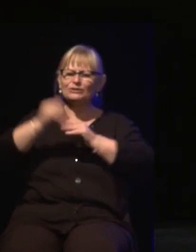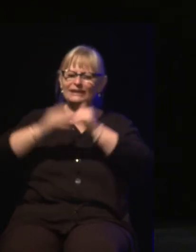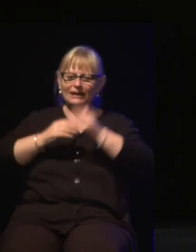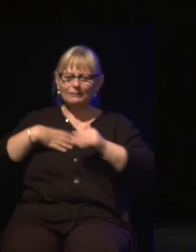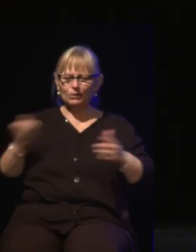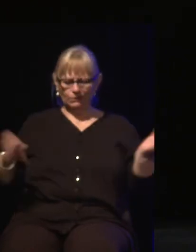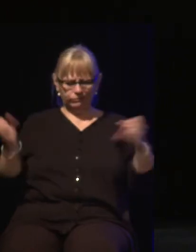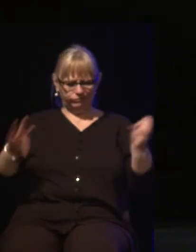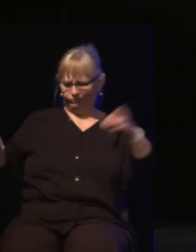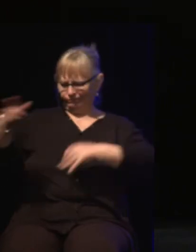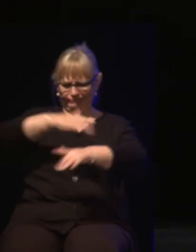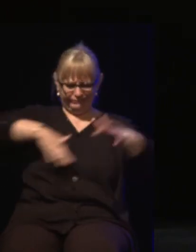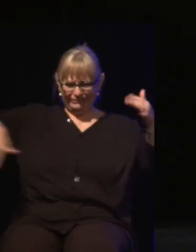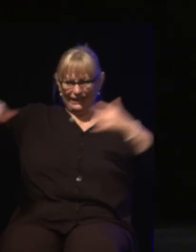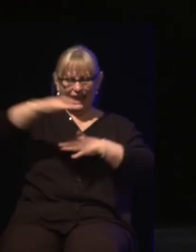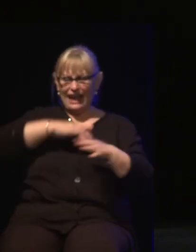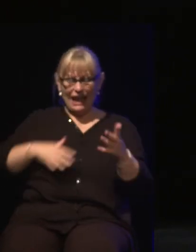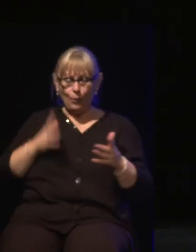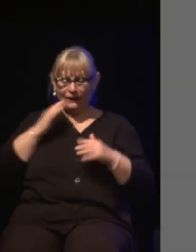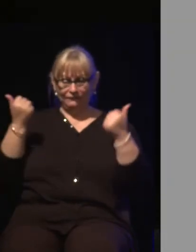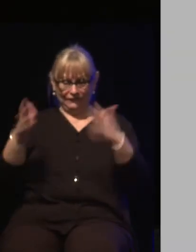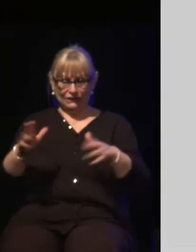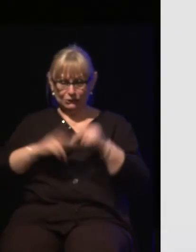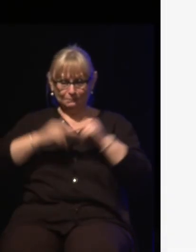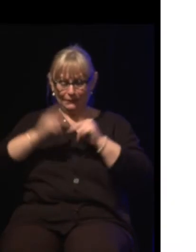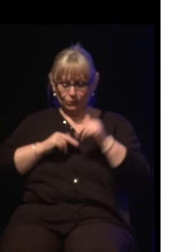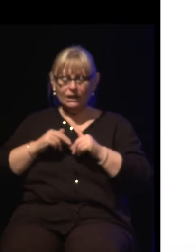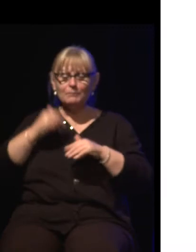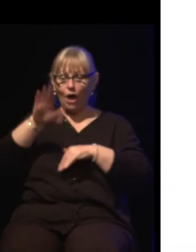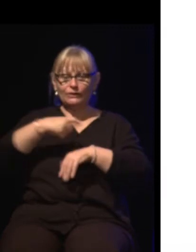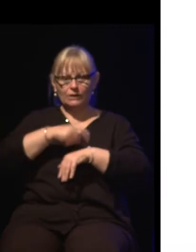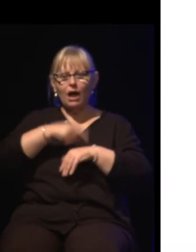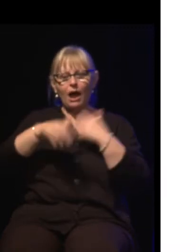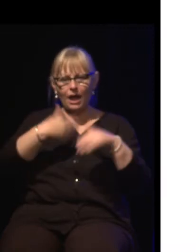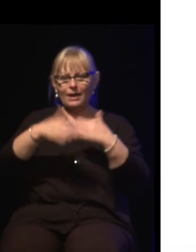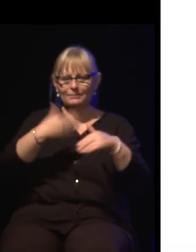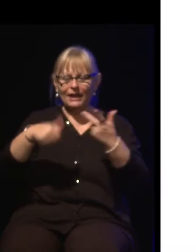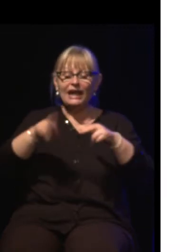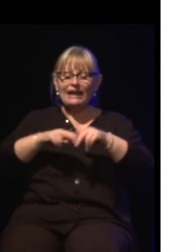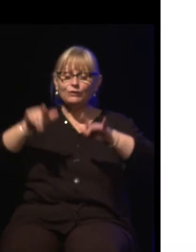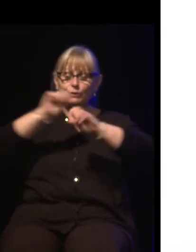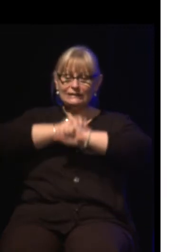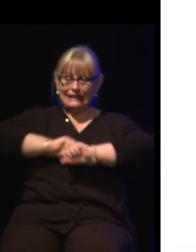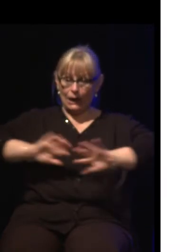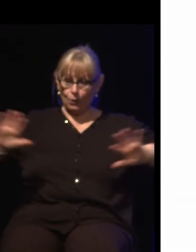that gets accumulated around it, almost immediately after it's built, but especially over the years. But what happens if you take all that stuff